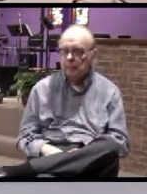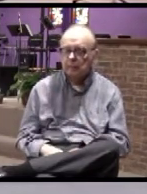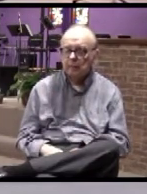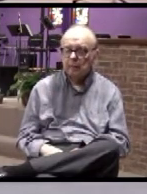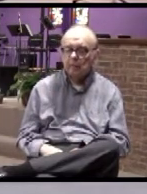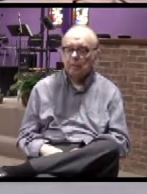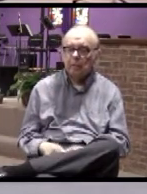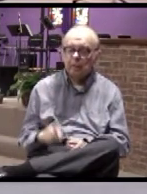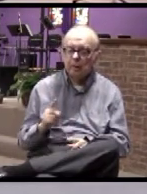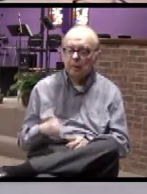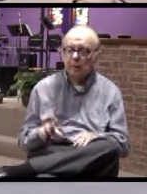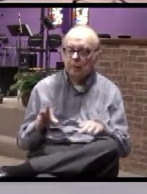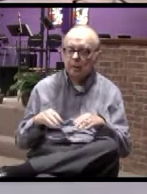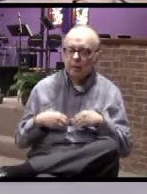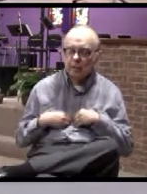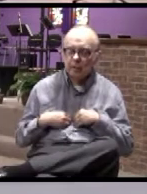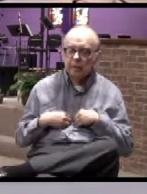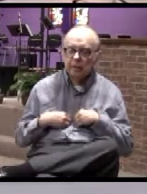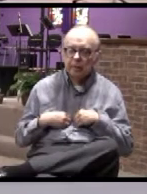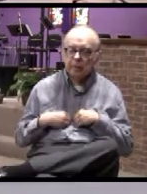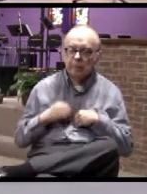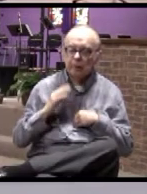you can't accept no one.